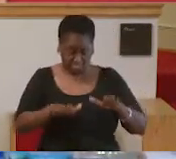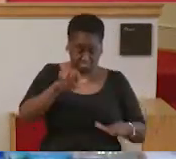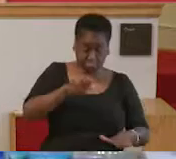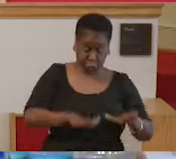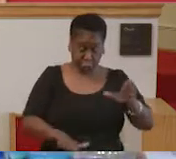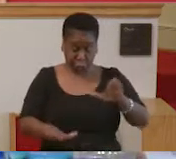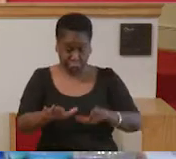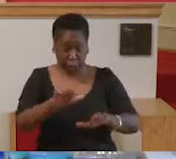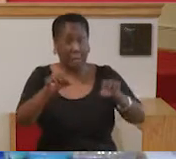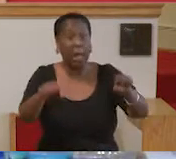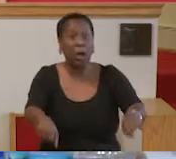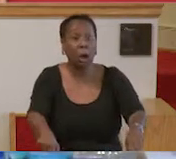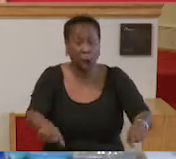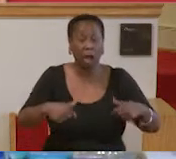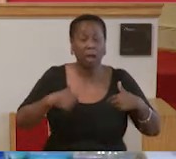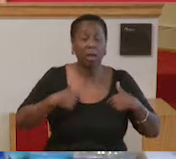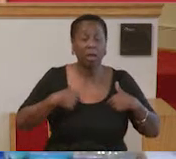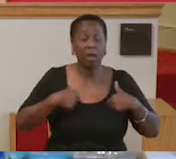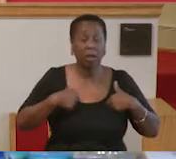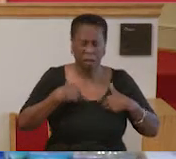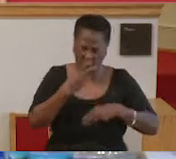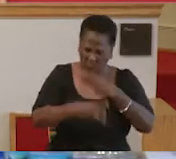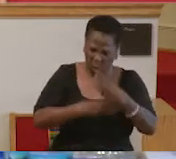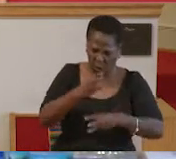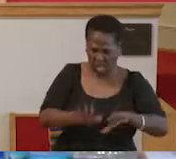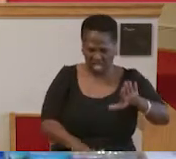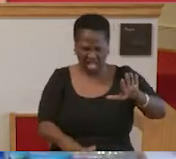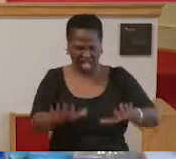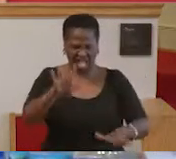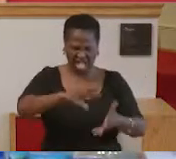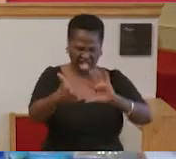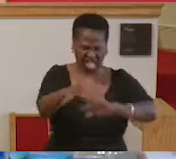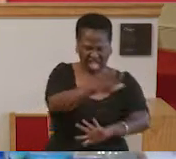move at any moment.